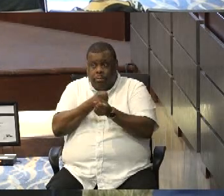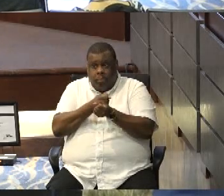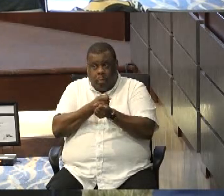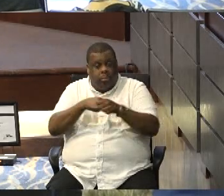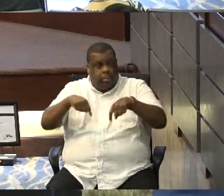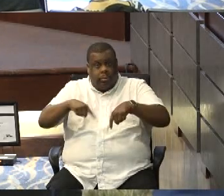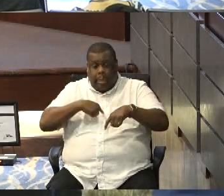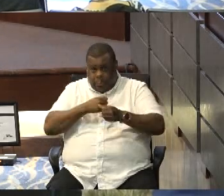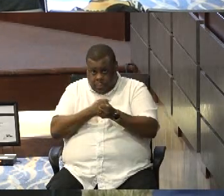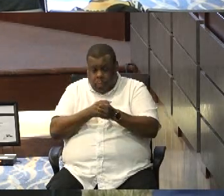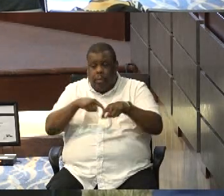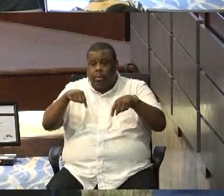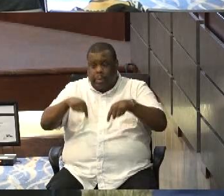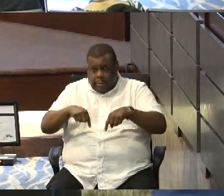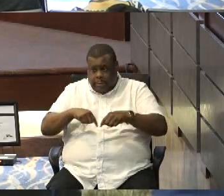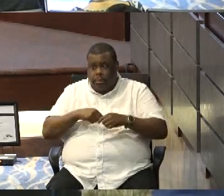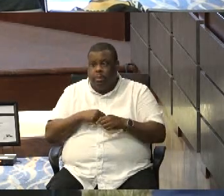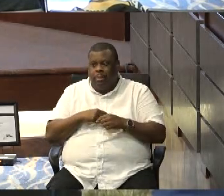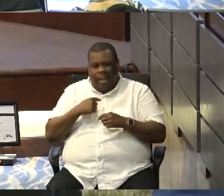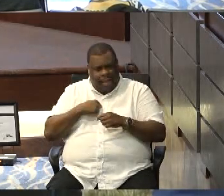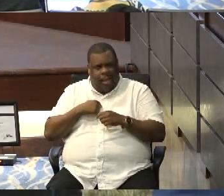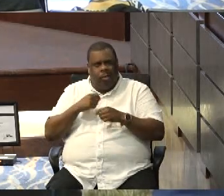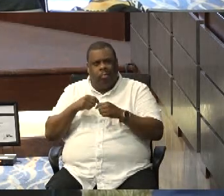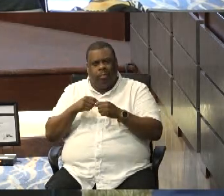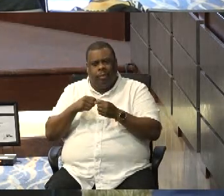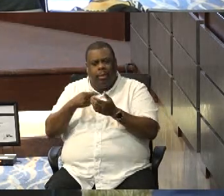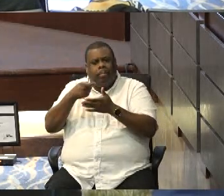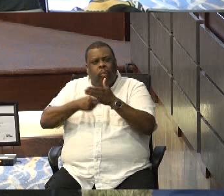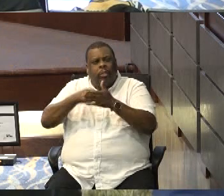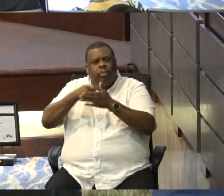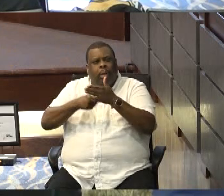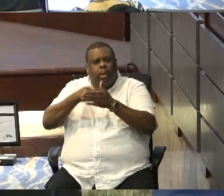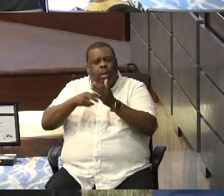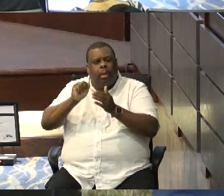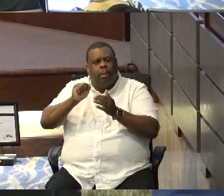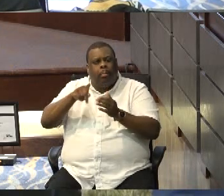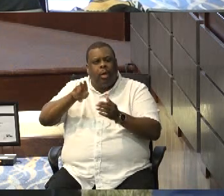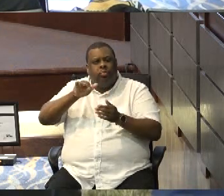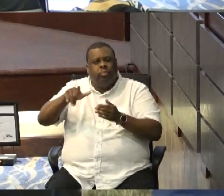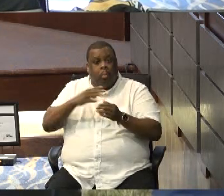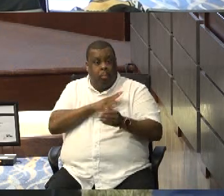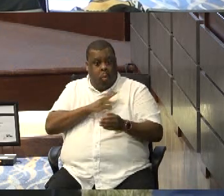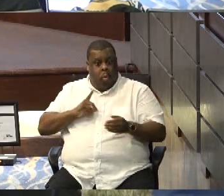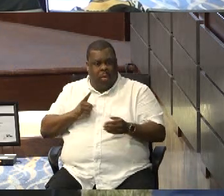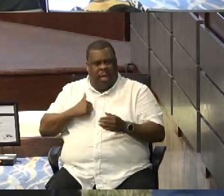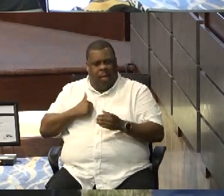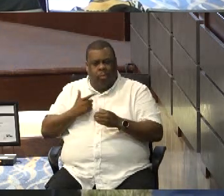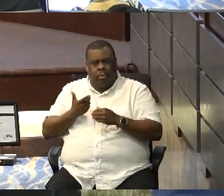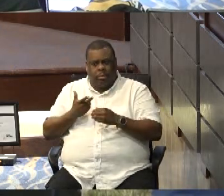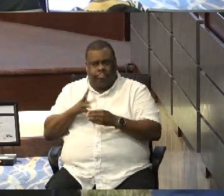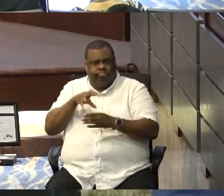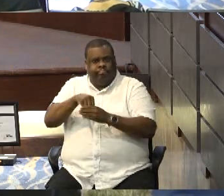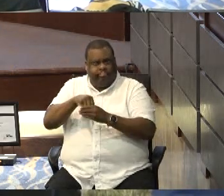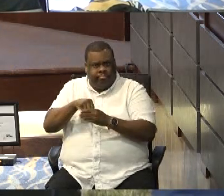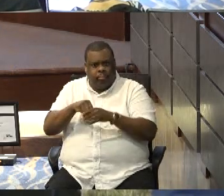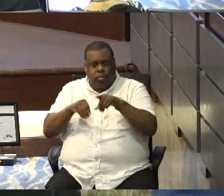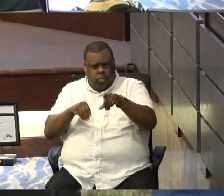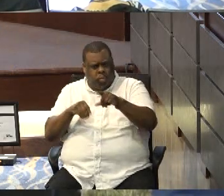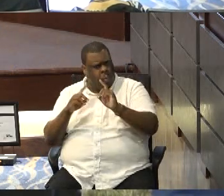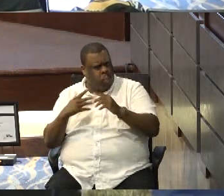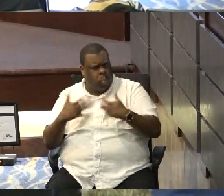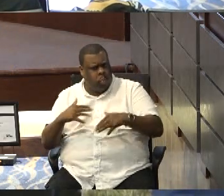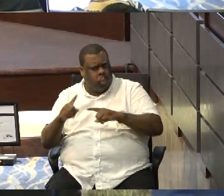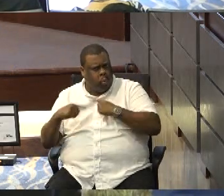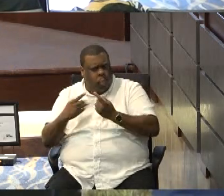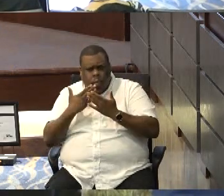on the appraisal district board, and I'm supportive of it here as well. Thanks for your work, John. I'd